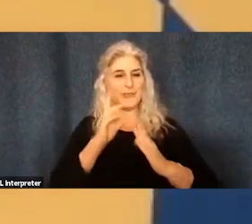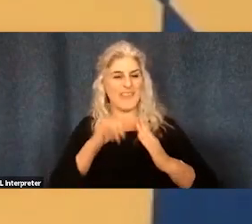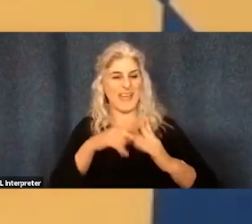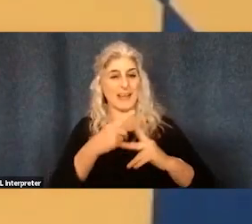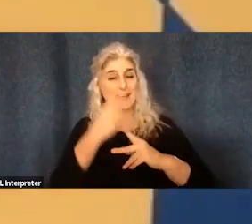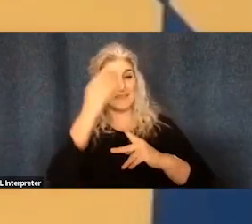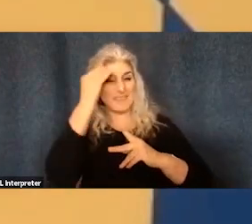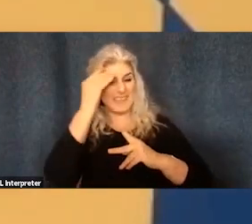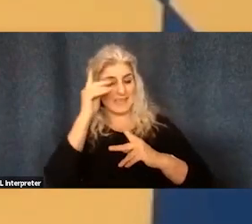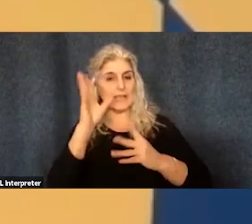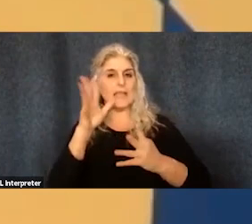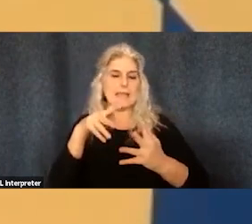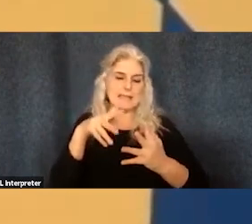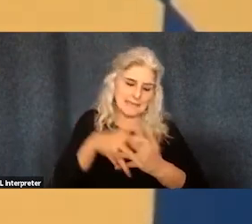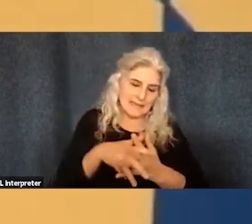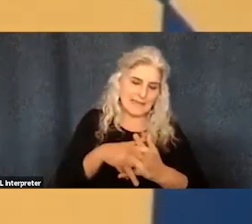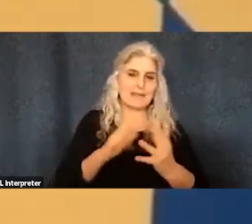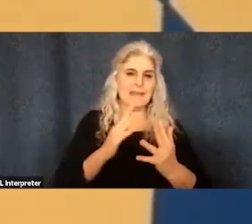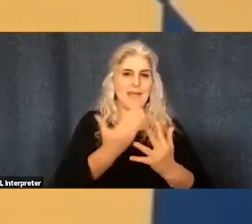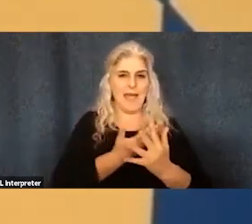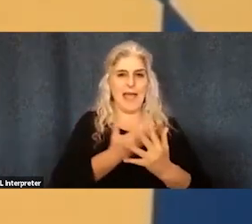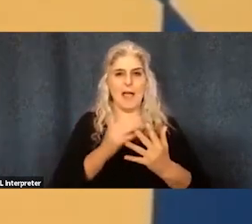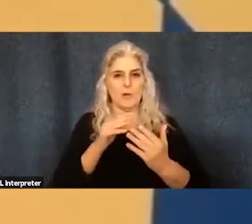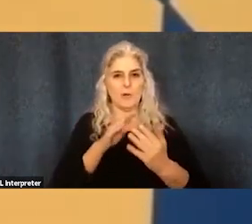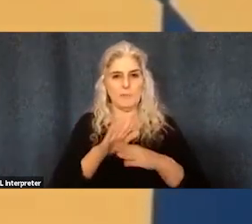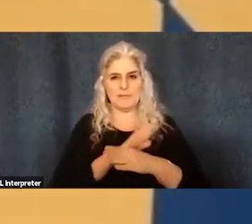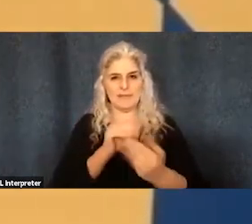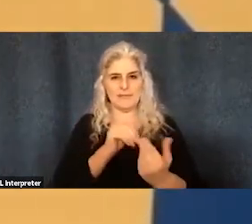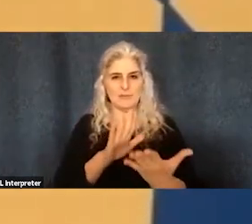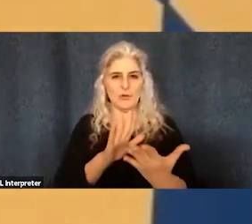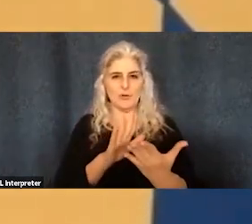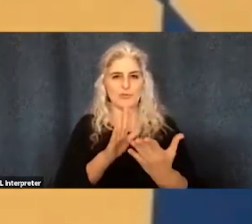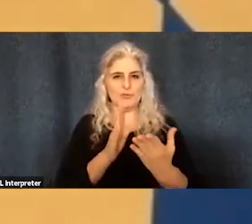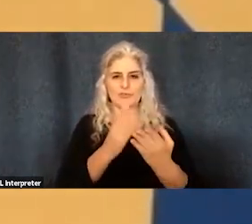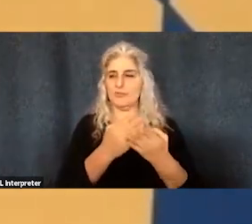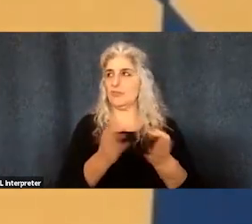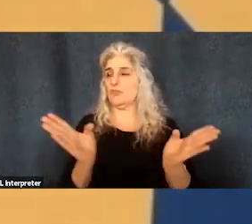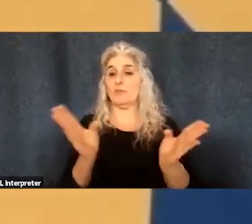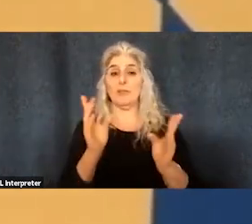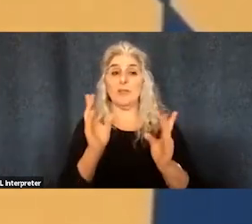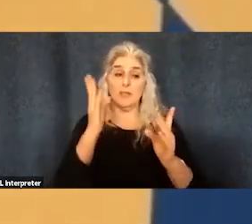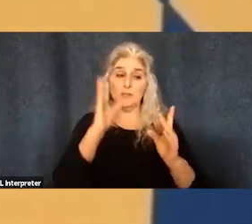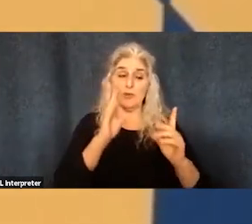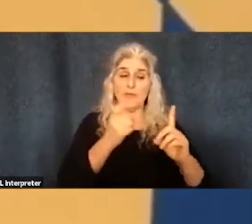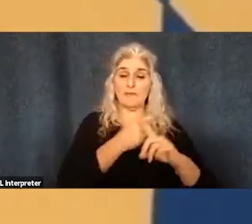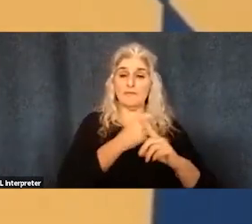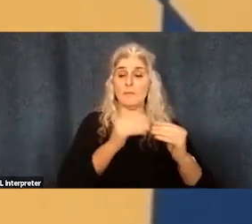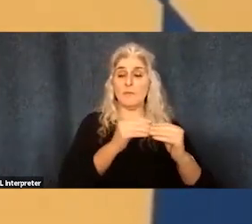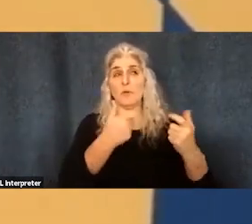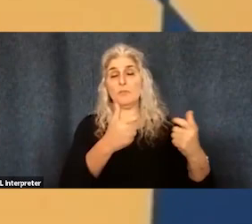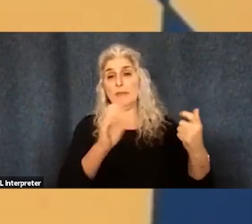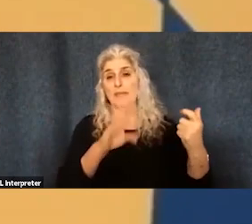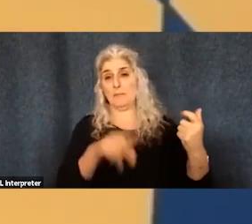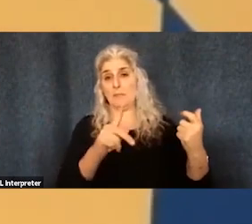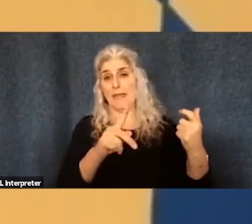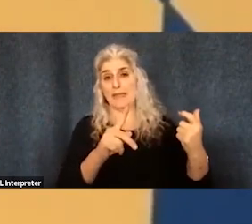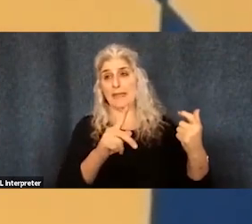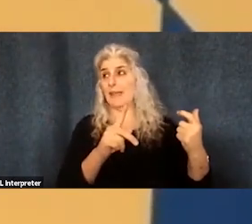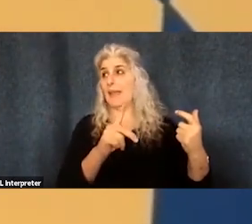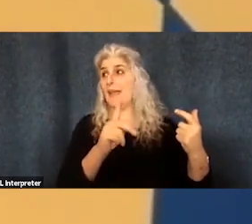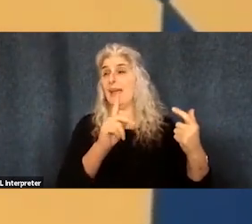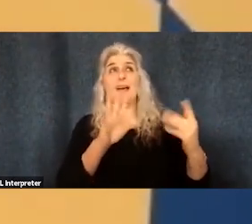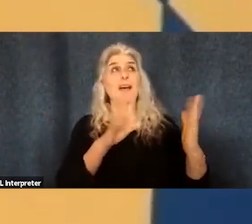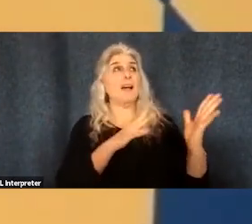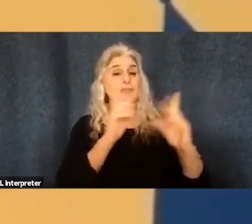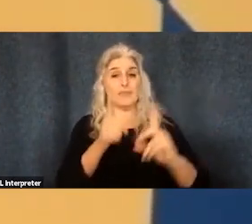across the board. But I do think, you know, having come from the bigger banks, at the end of the day, you know, you need